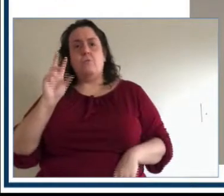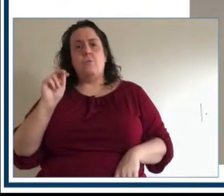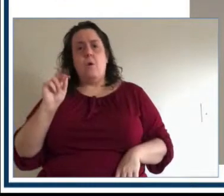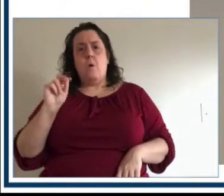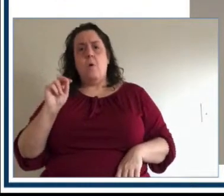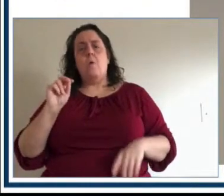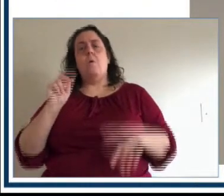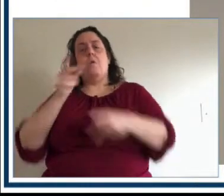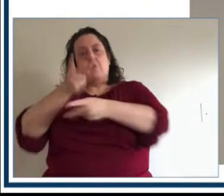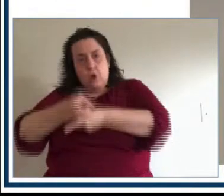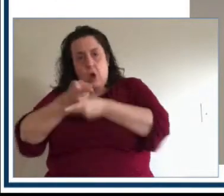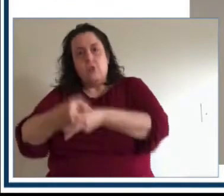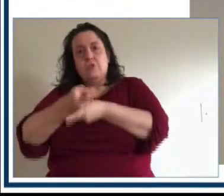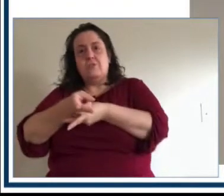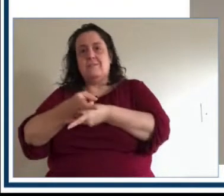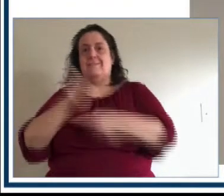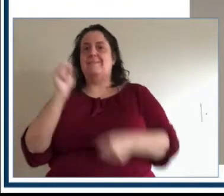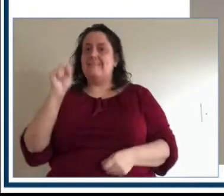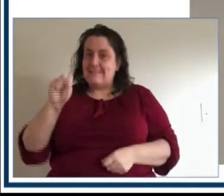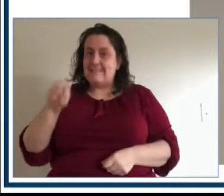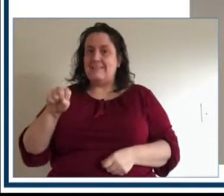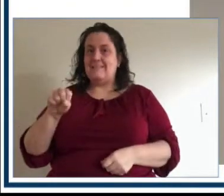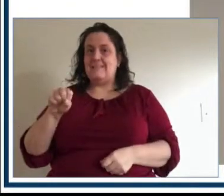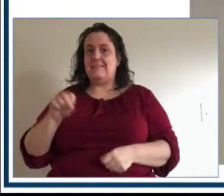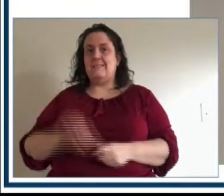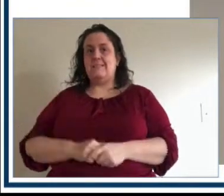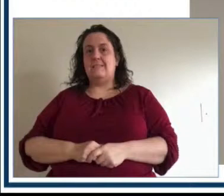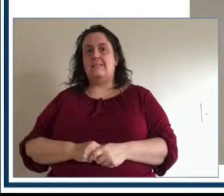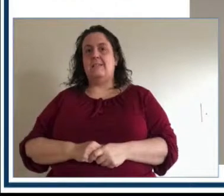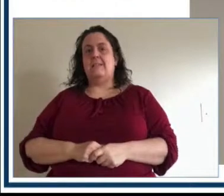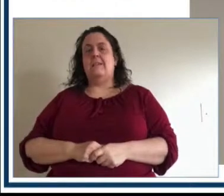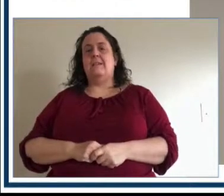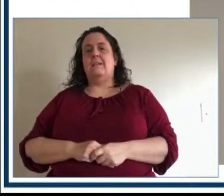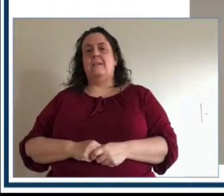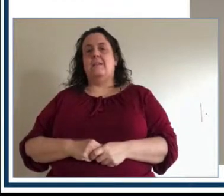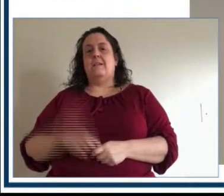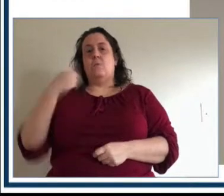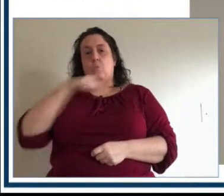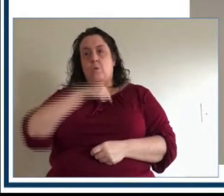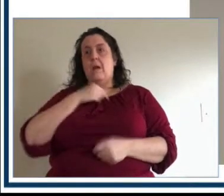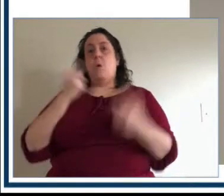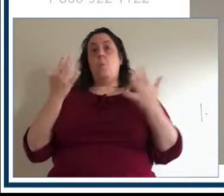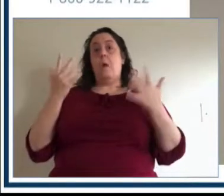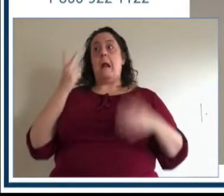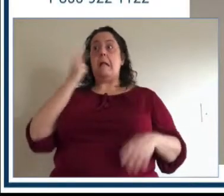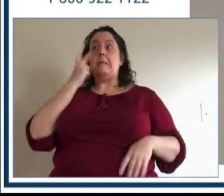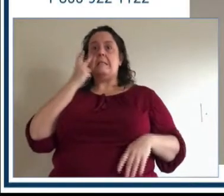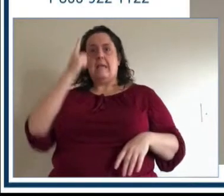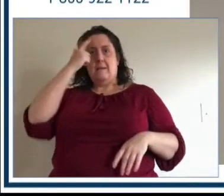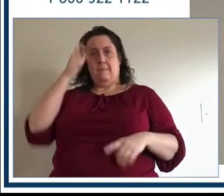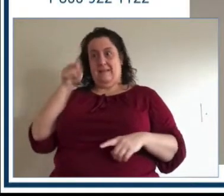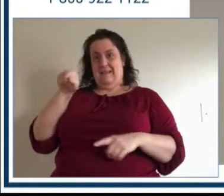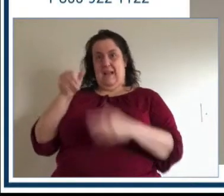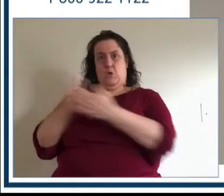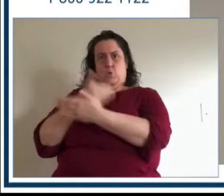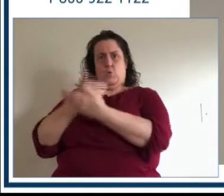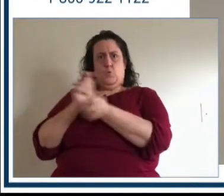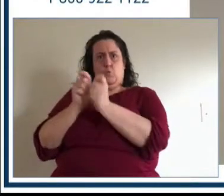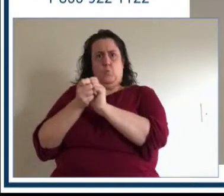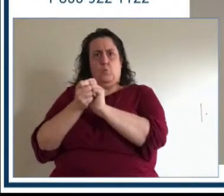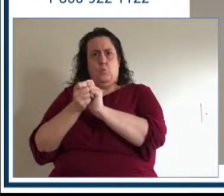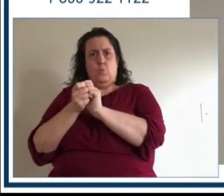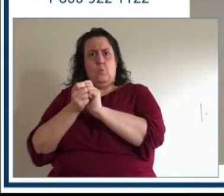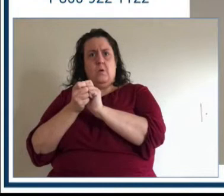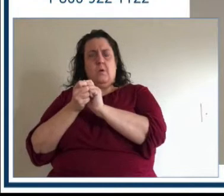cautious. We don't know enough about this variant to wait and see what happens. We cannot take the risk of wider spread into more